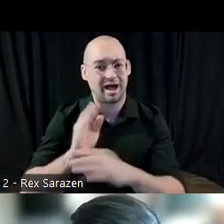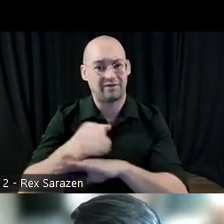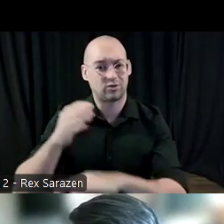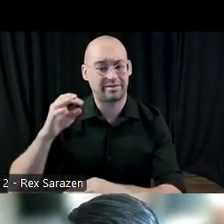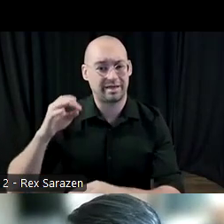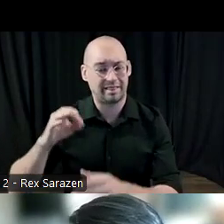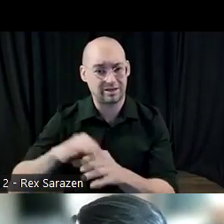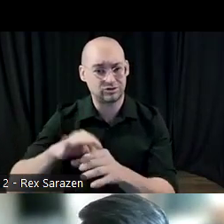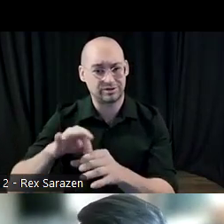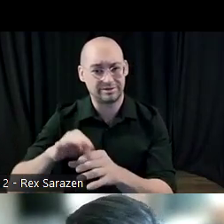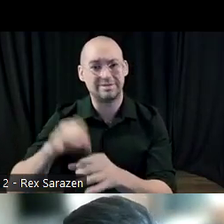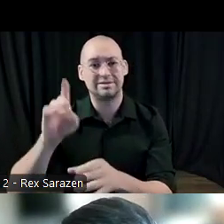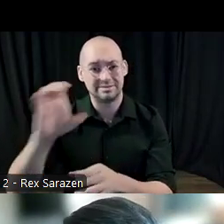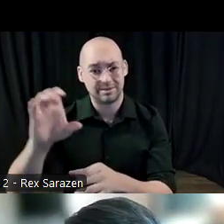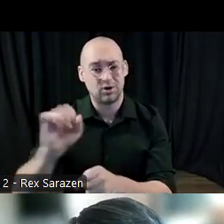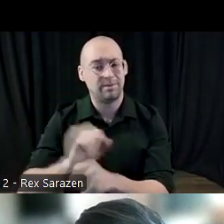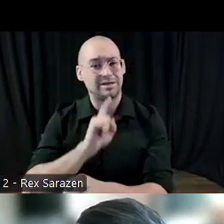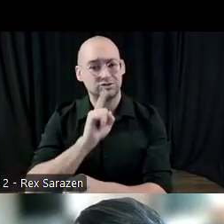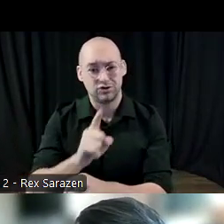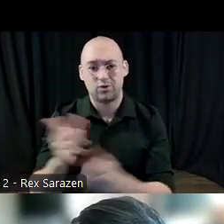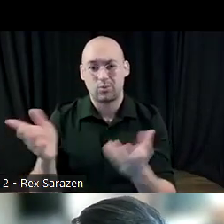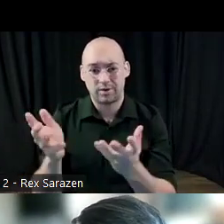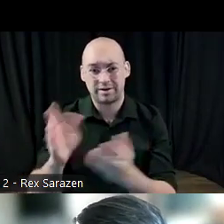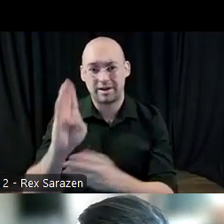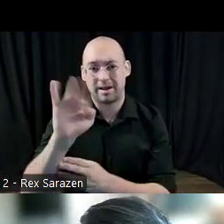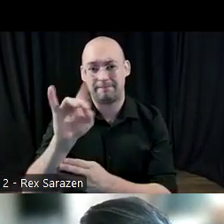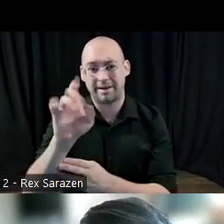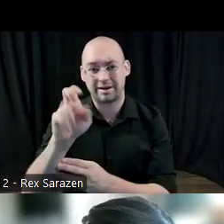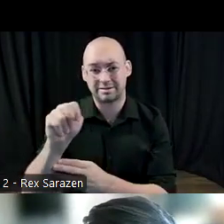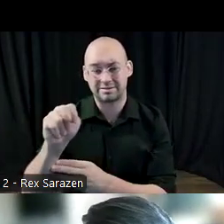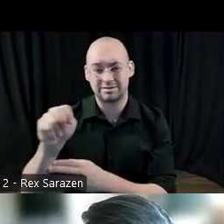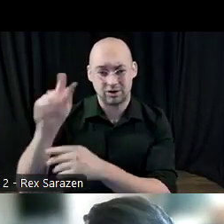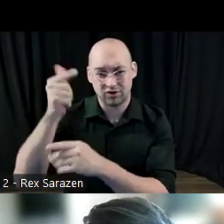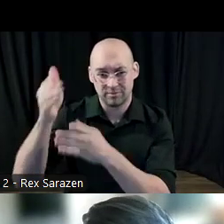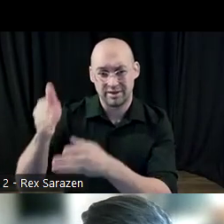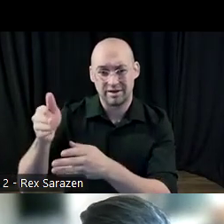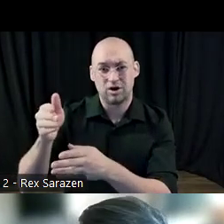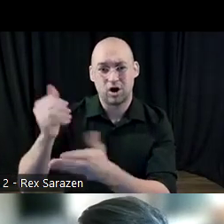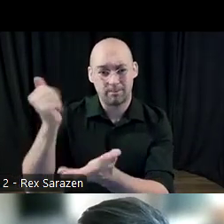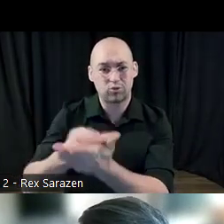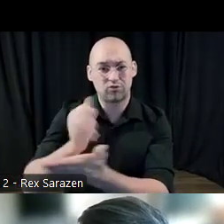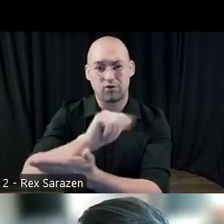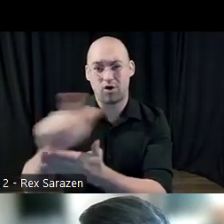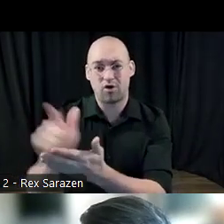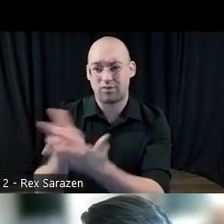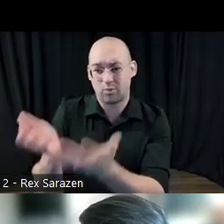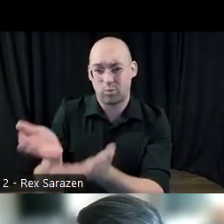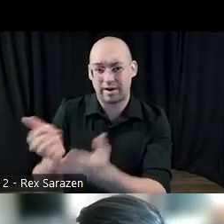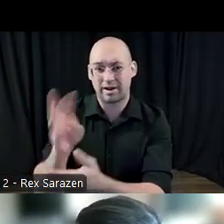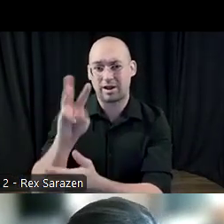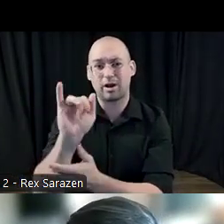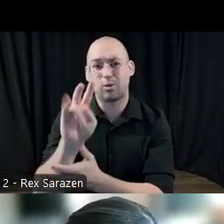in December to make sure that the Biden administration approved all the pending waivers that were still